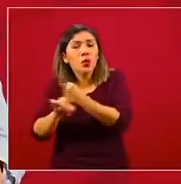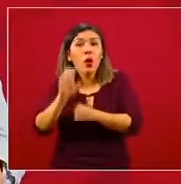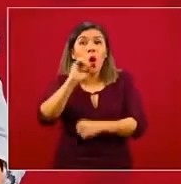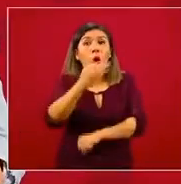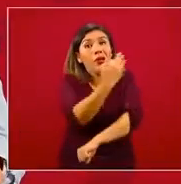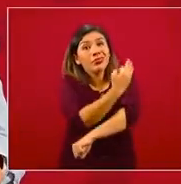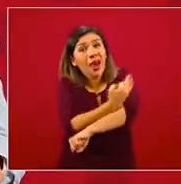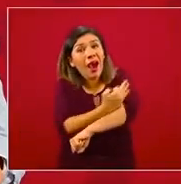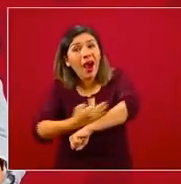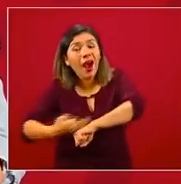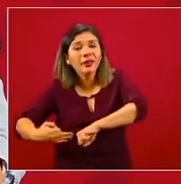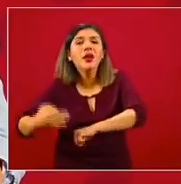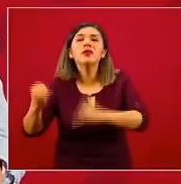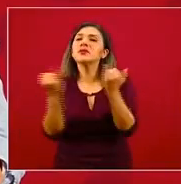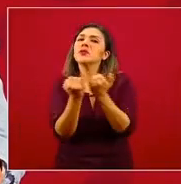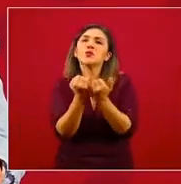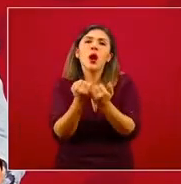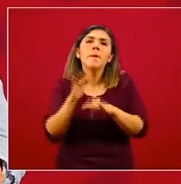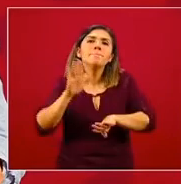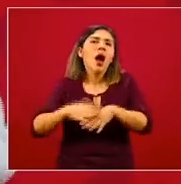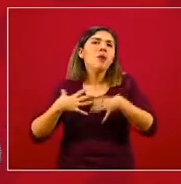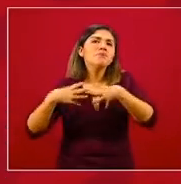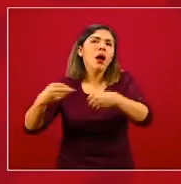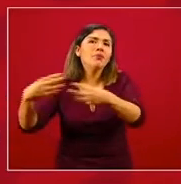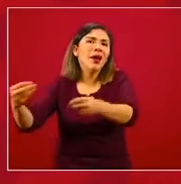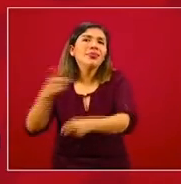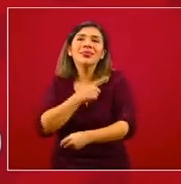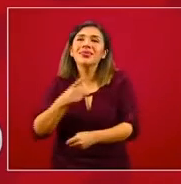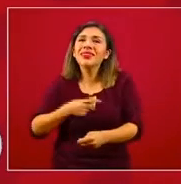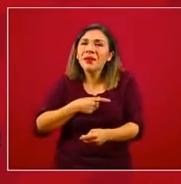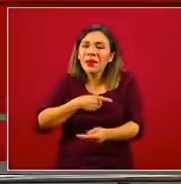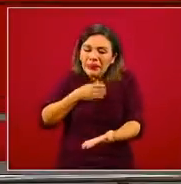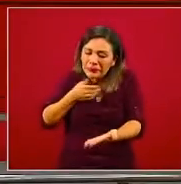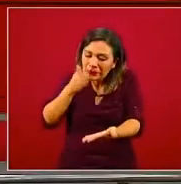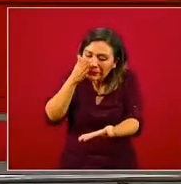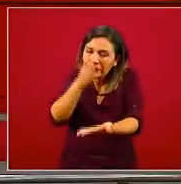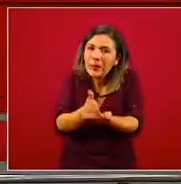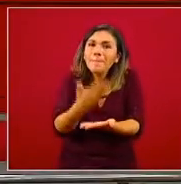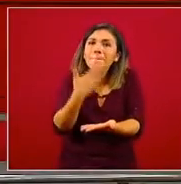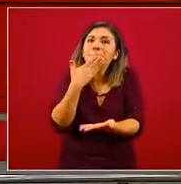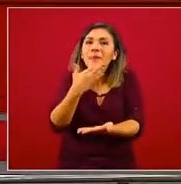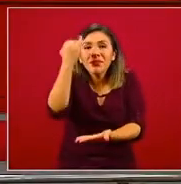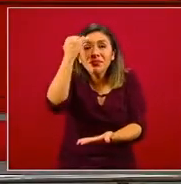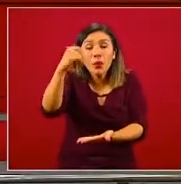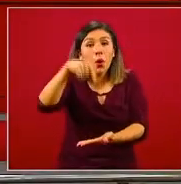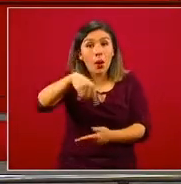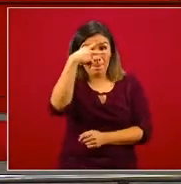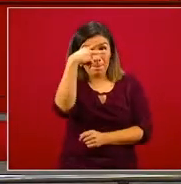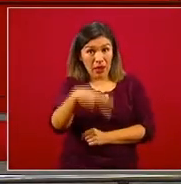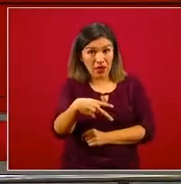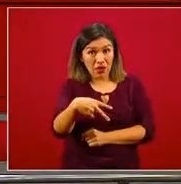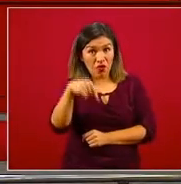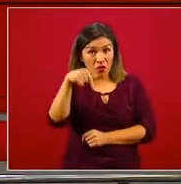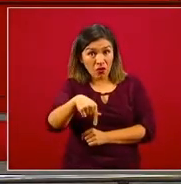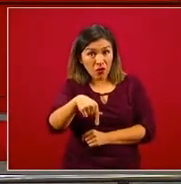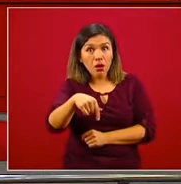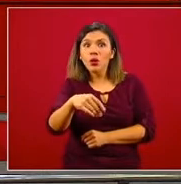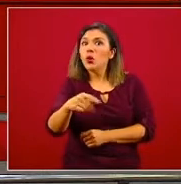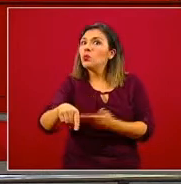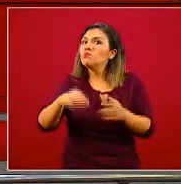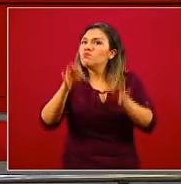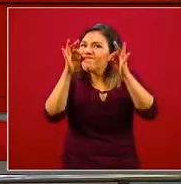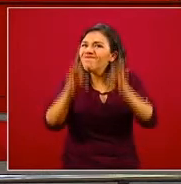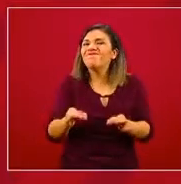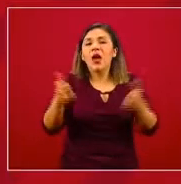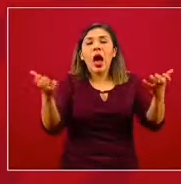with an early implementation of measures. If it is too late, then we're going to pay the price in terms of the consequences of the epidemic.